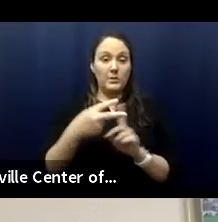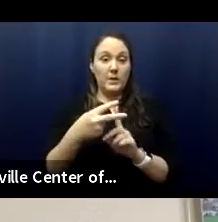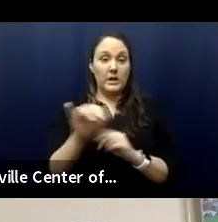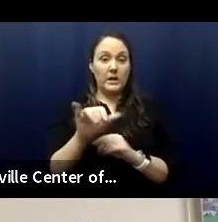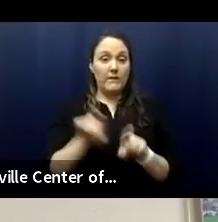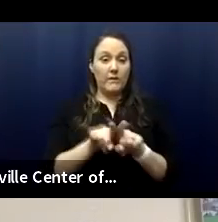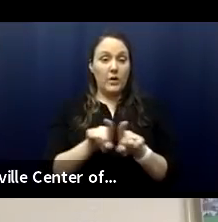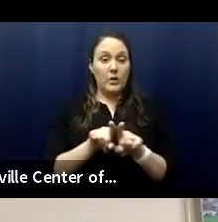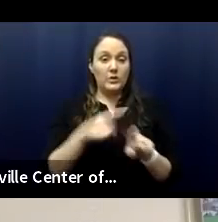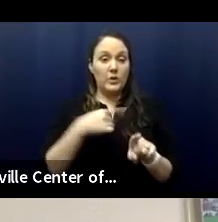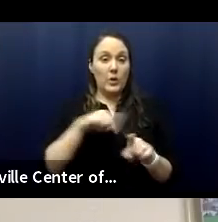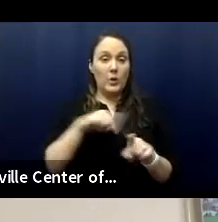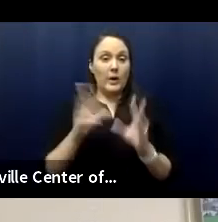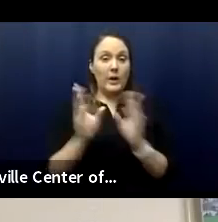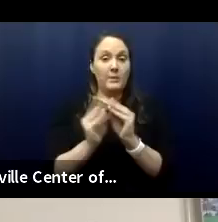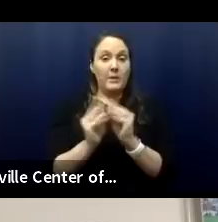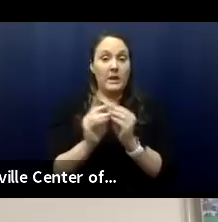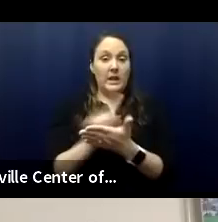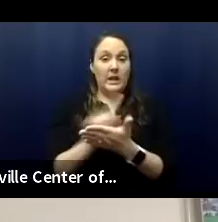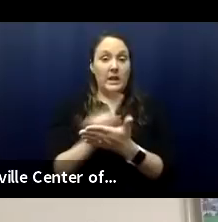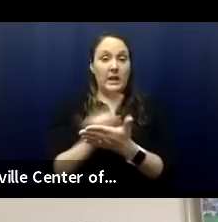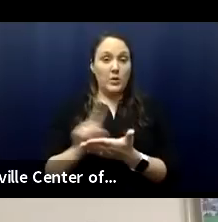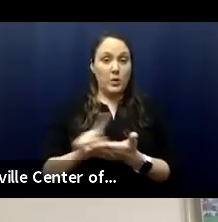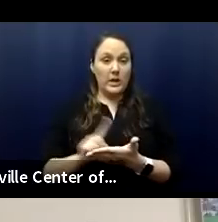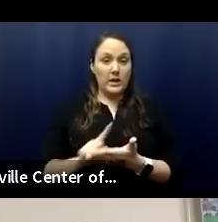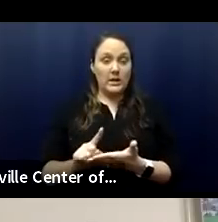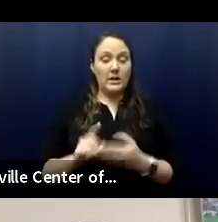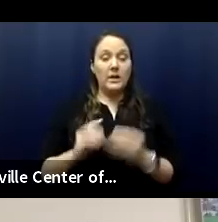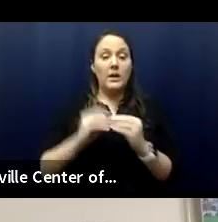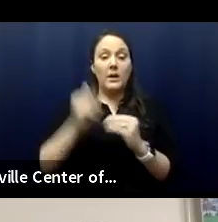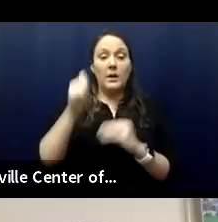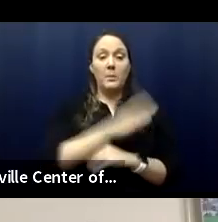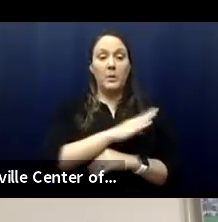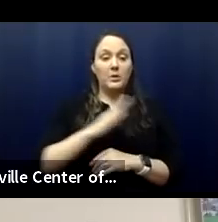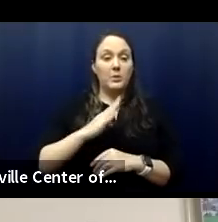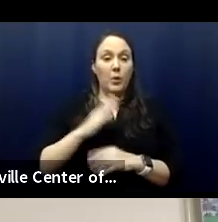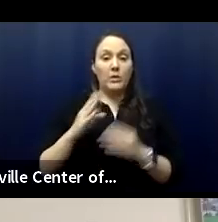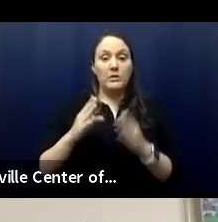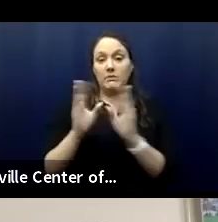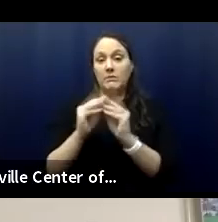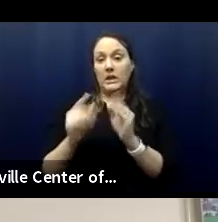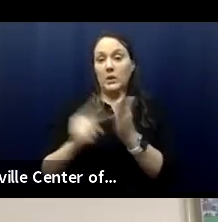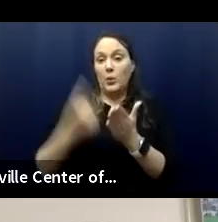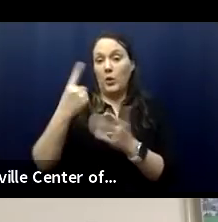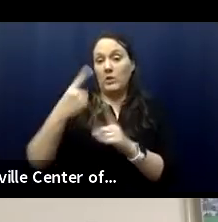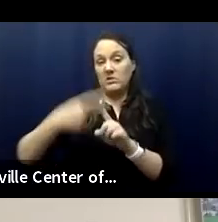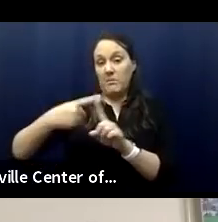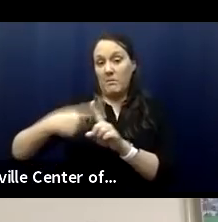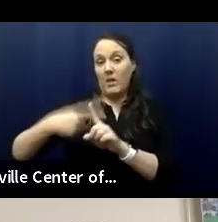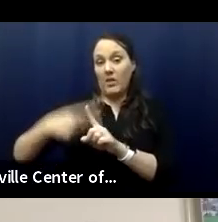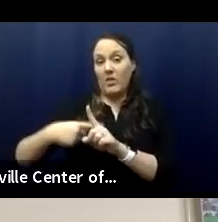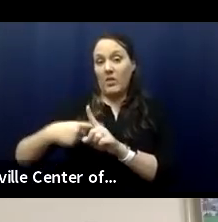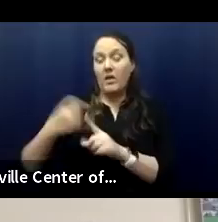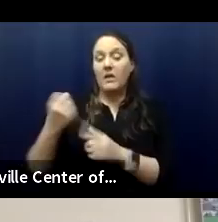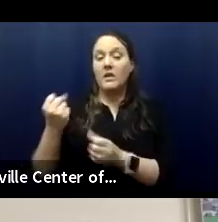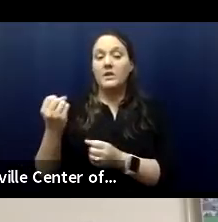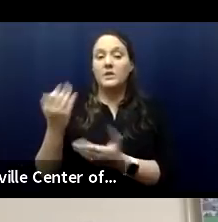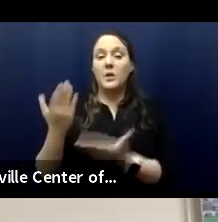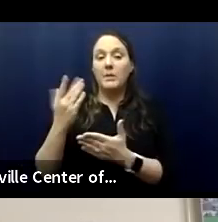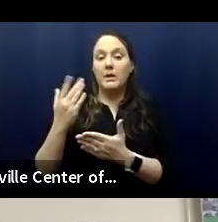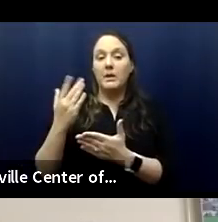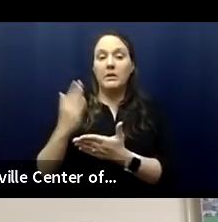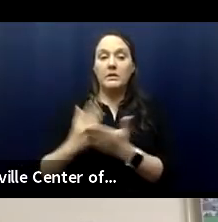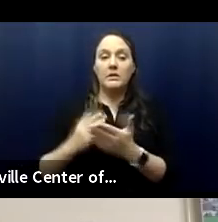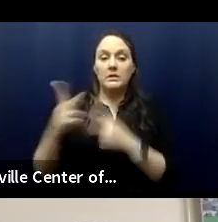every week and most boards meet monthly. So I think that maybe if we could have some sort of scheduled public